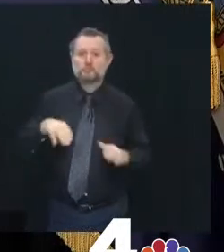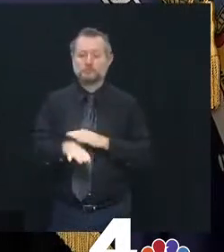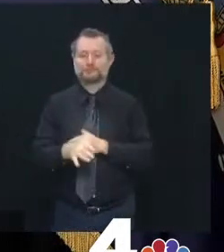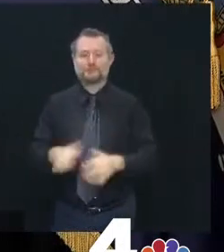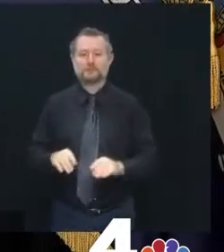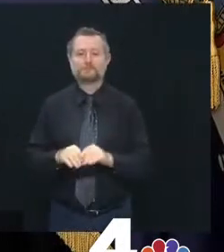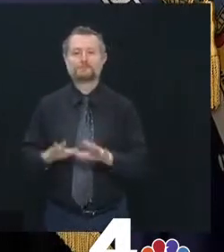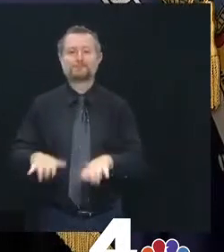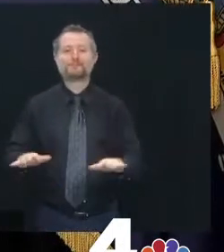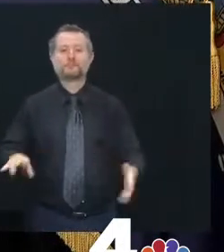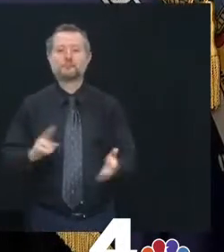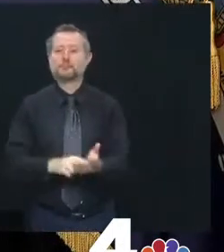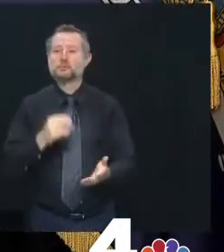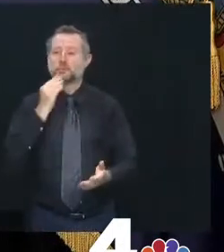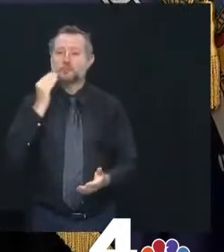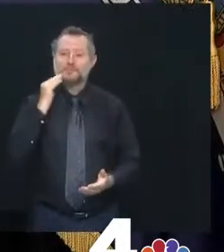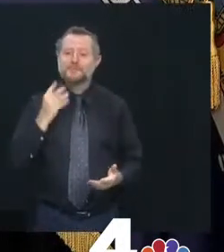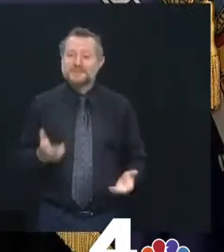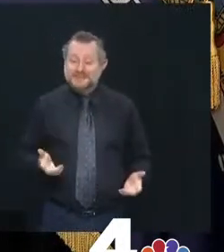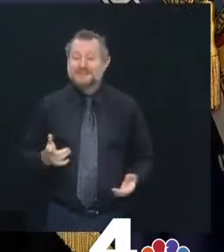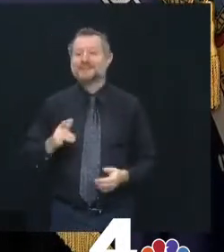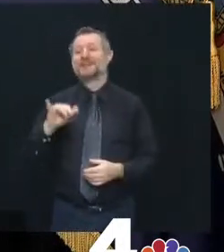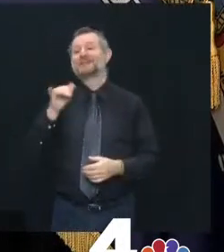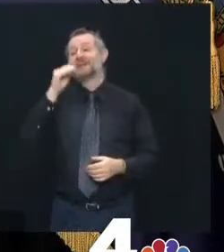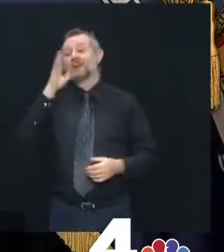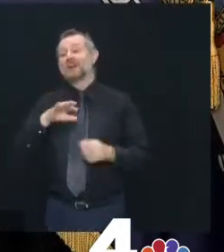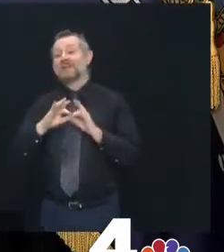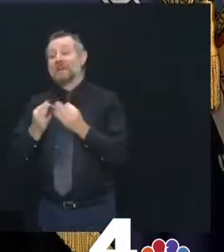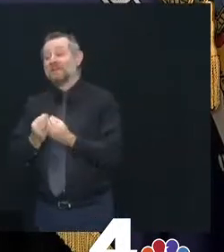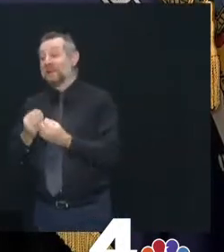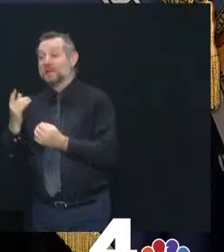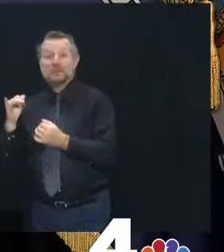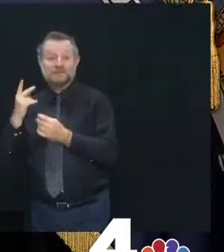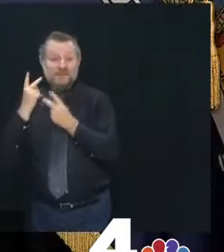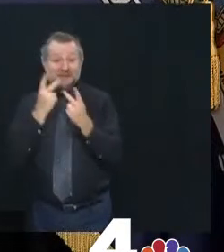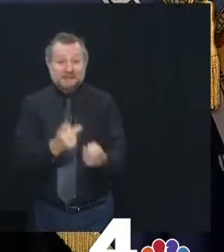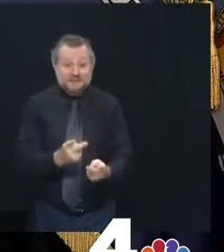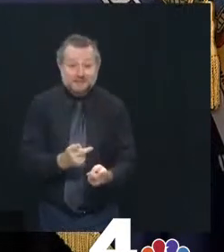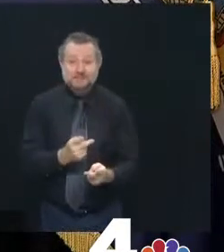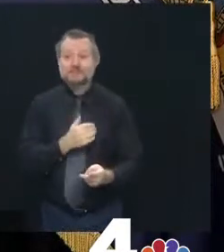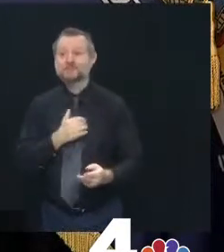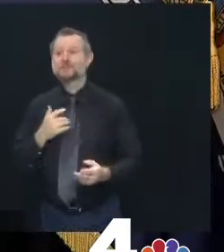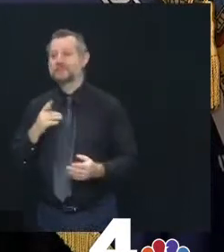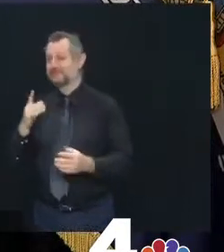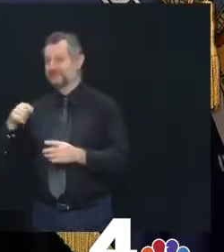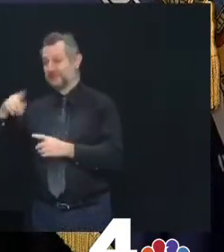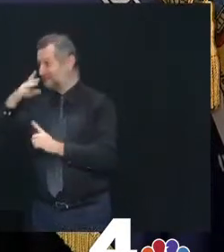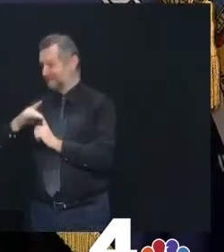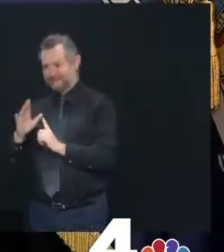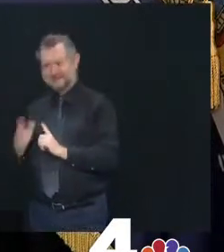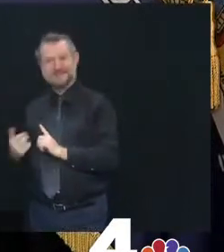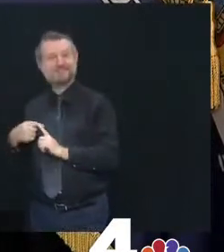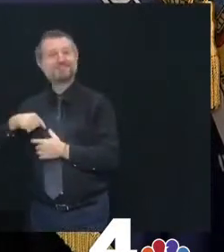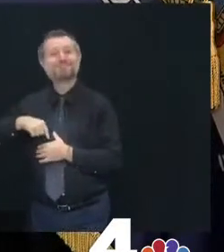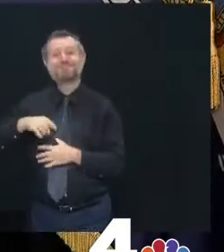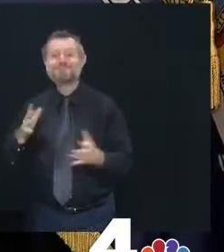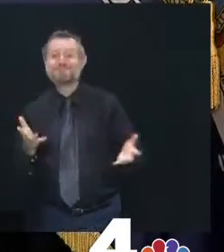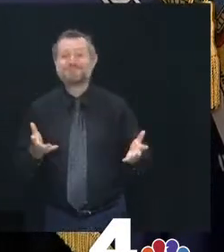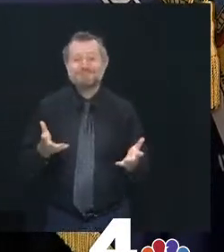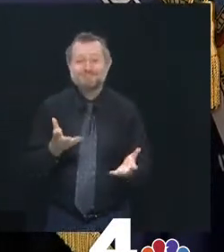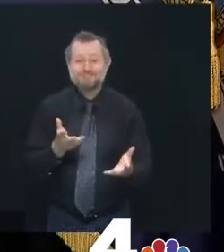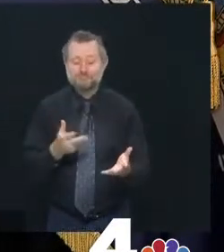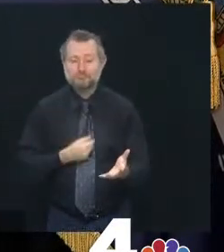nursing homes early on by family visitation on the same theory. The nation was told